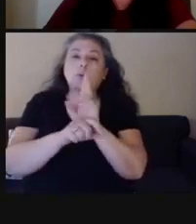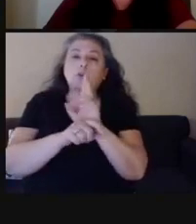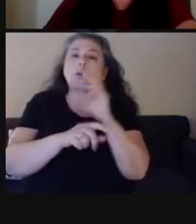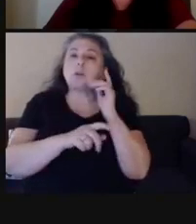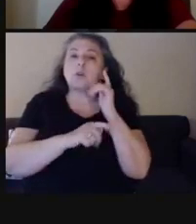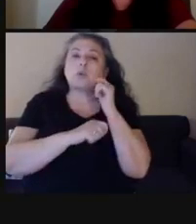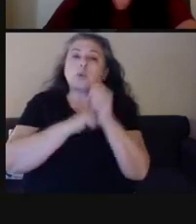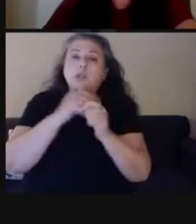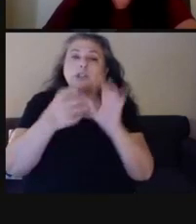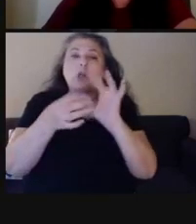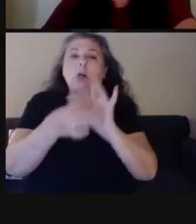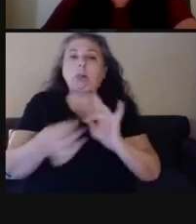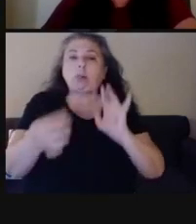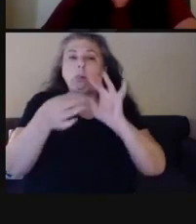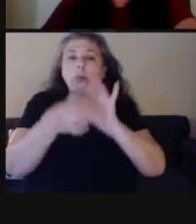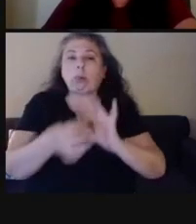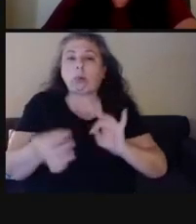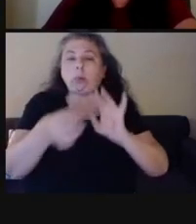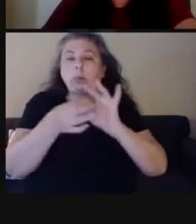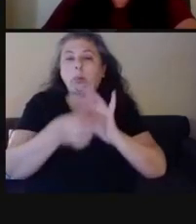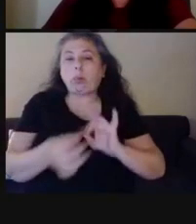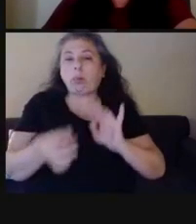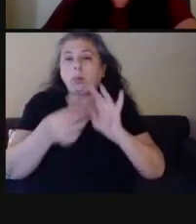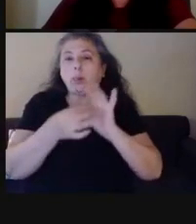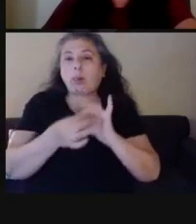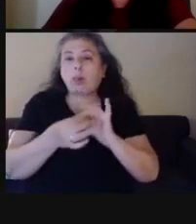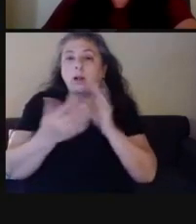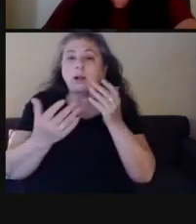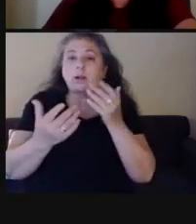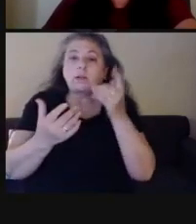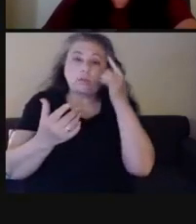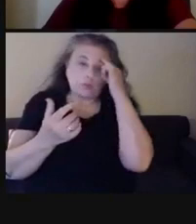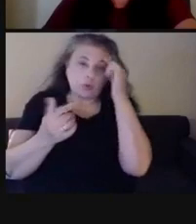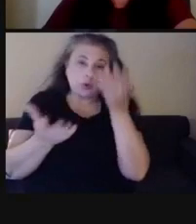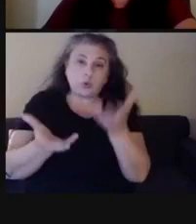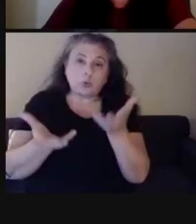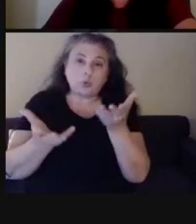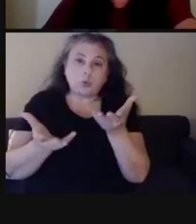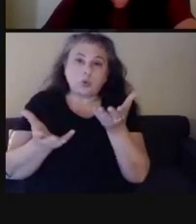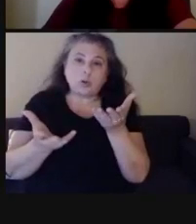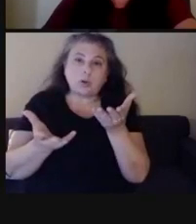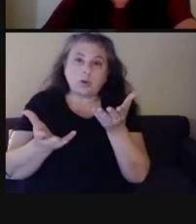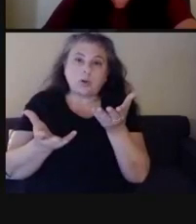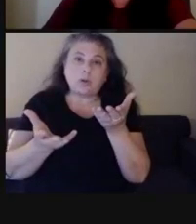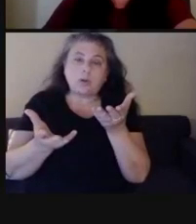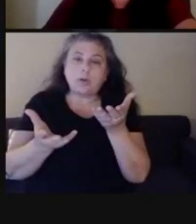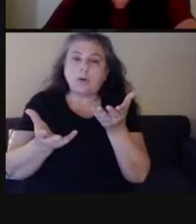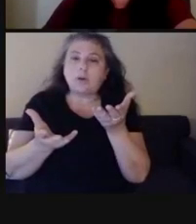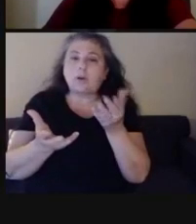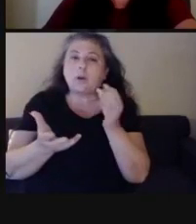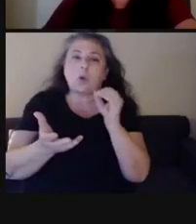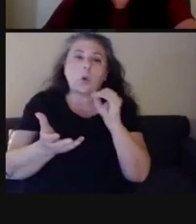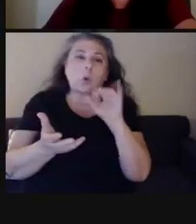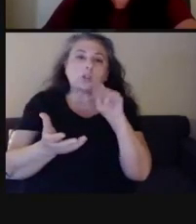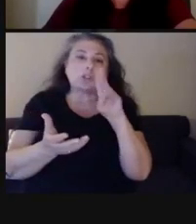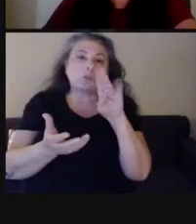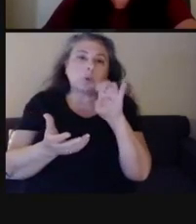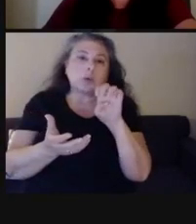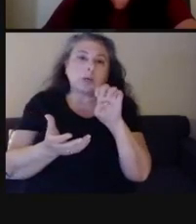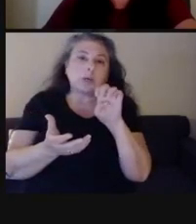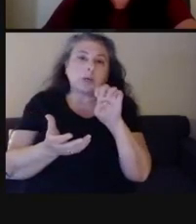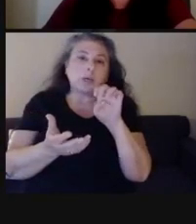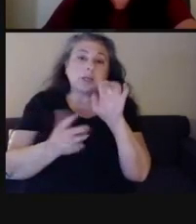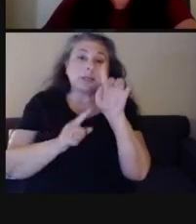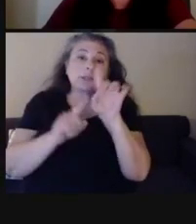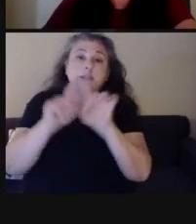traditional stories. What I have here for you is and an Ojibwe star map,